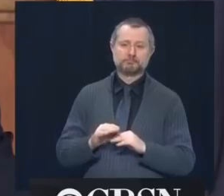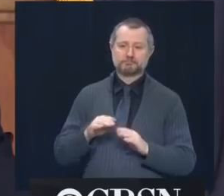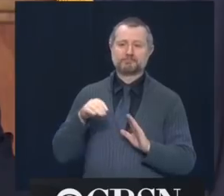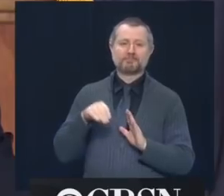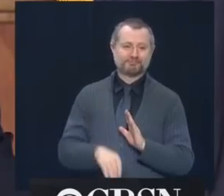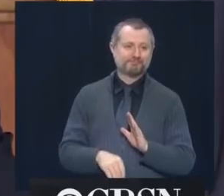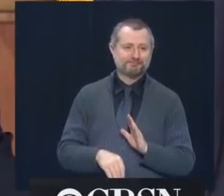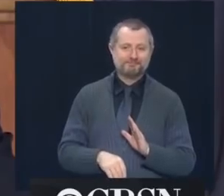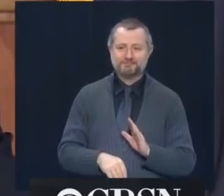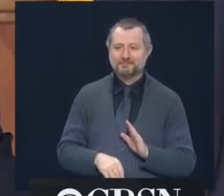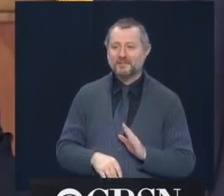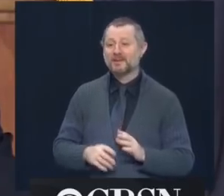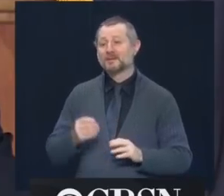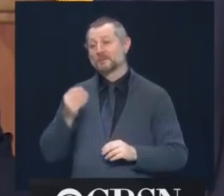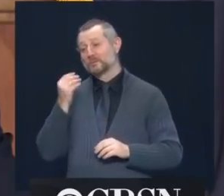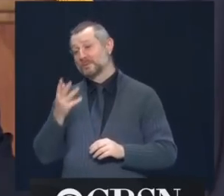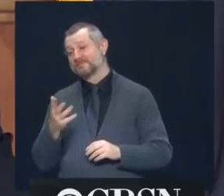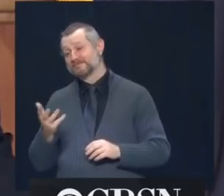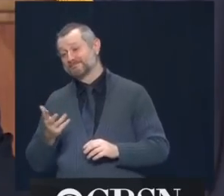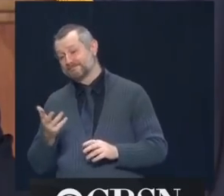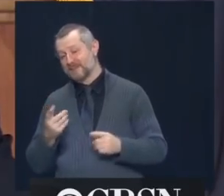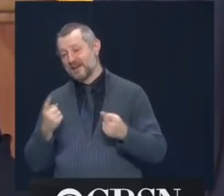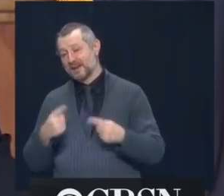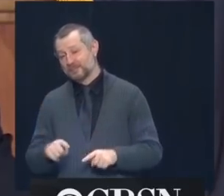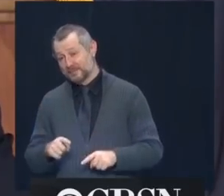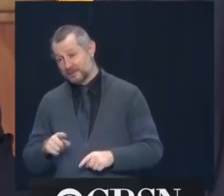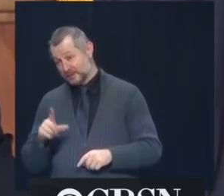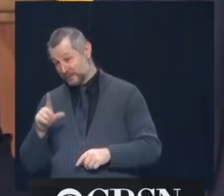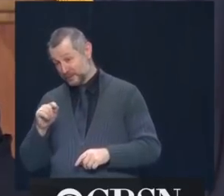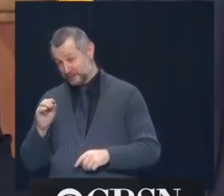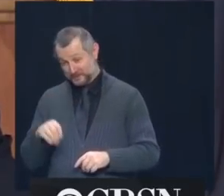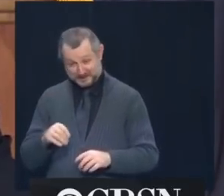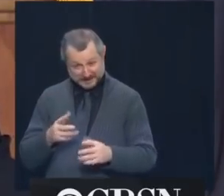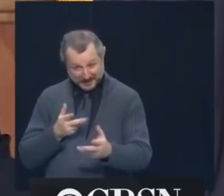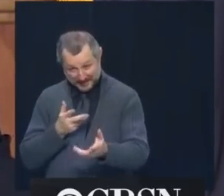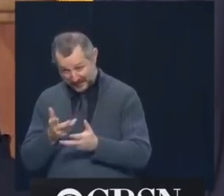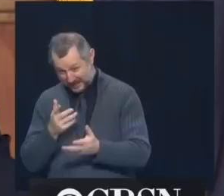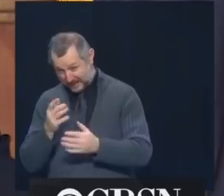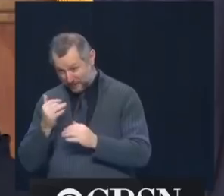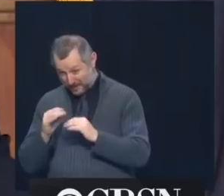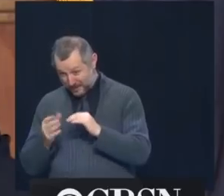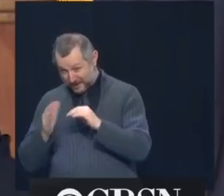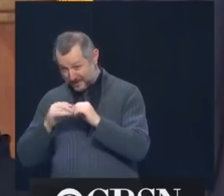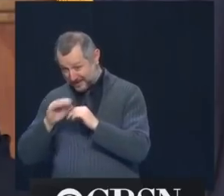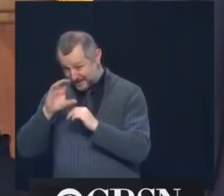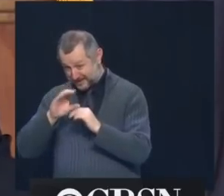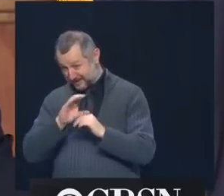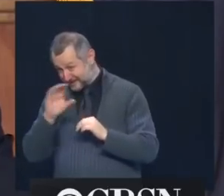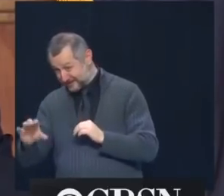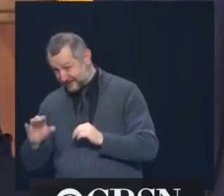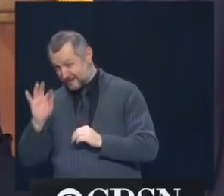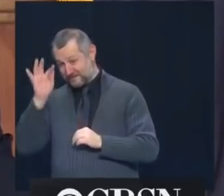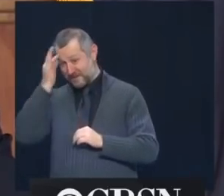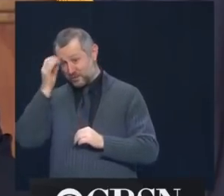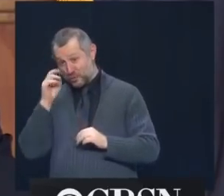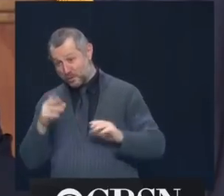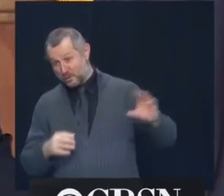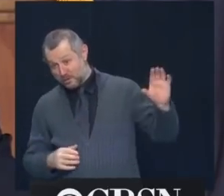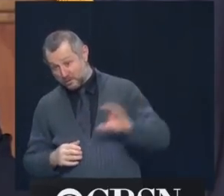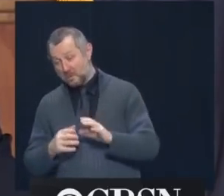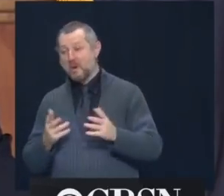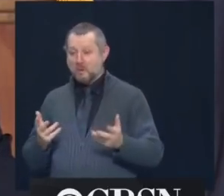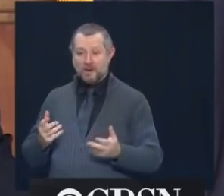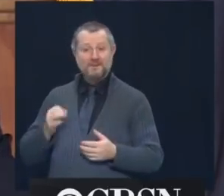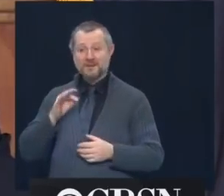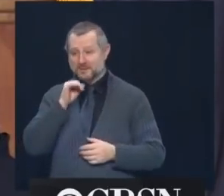What's going to happen to that 20% shortfall? It's going to depend on what Washington does, and that's what today